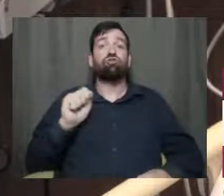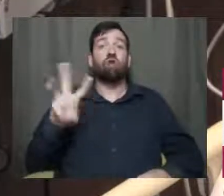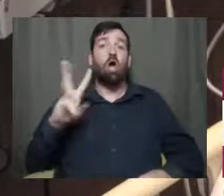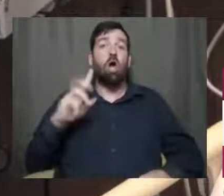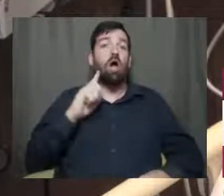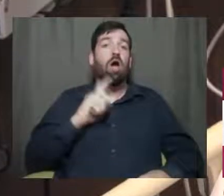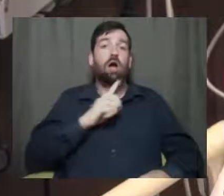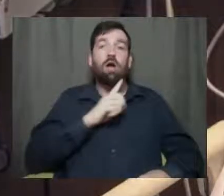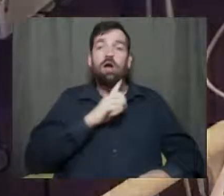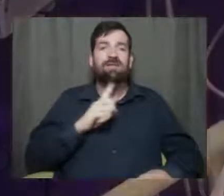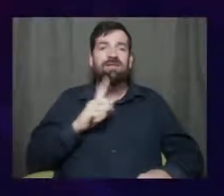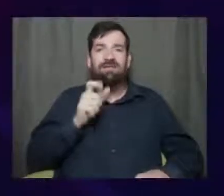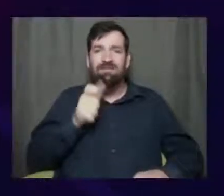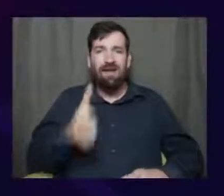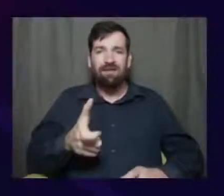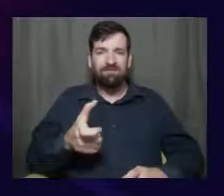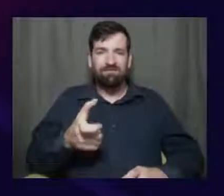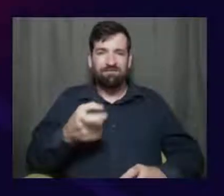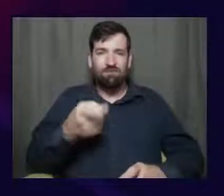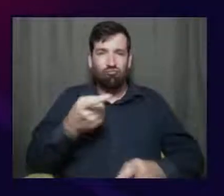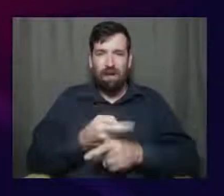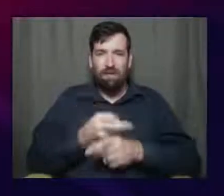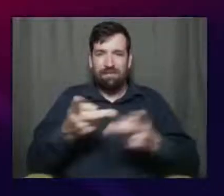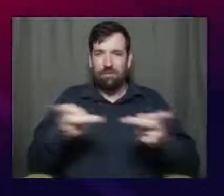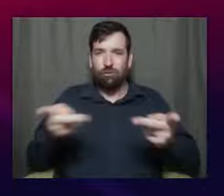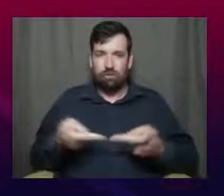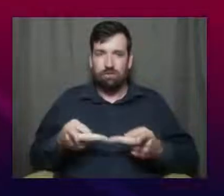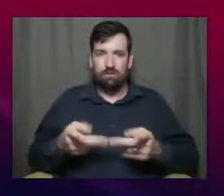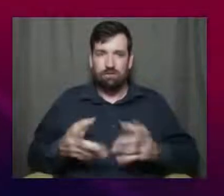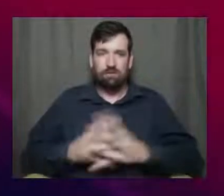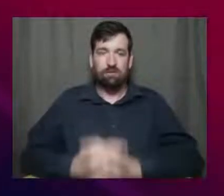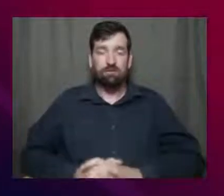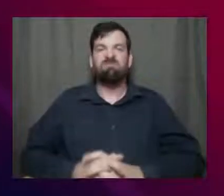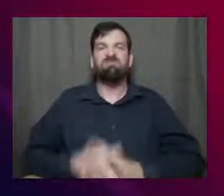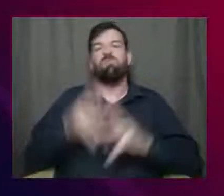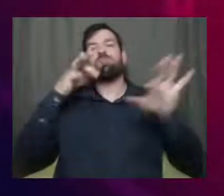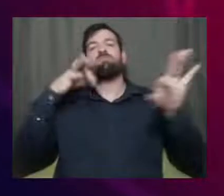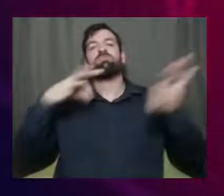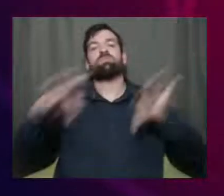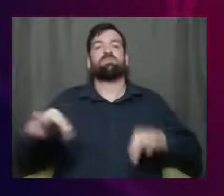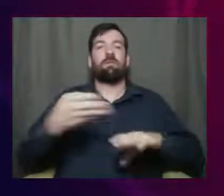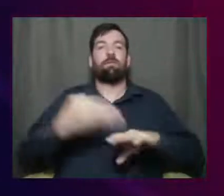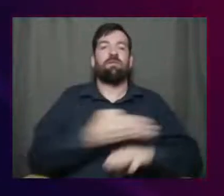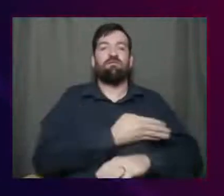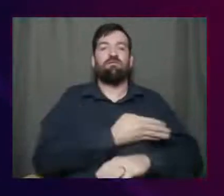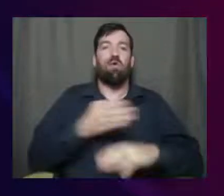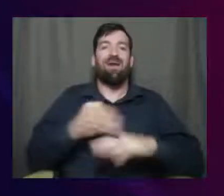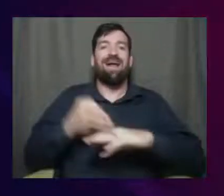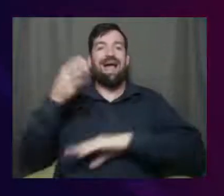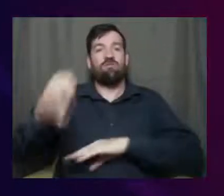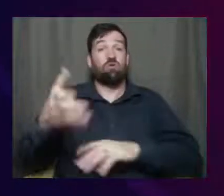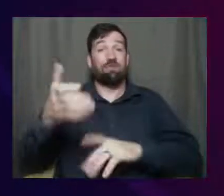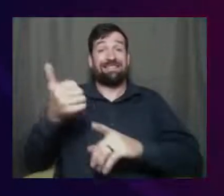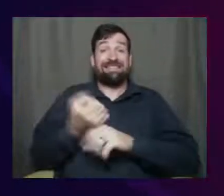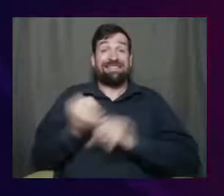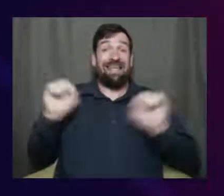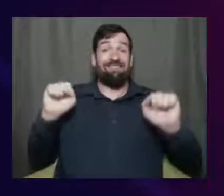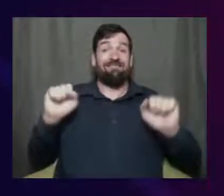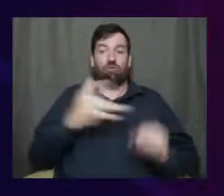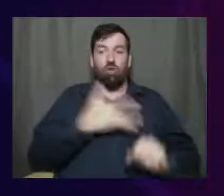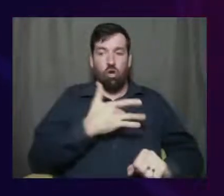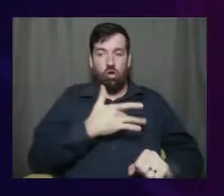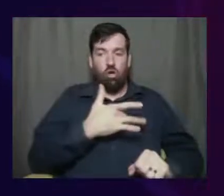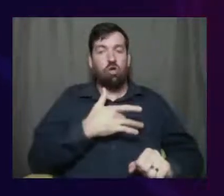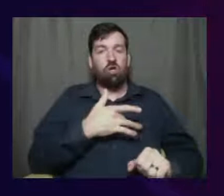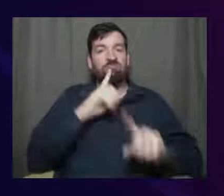in the right position. We'll tell you how this before and after saved this man's heart. We answer that and more on the